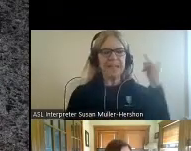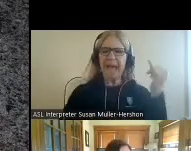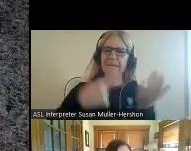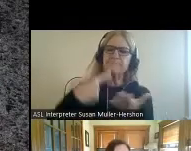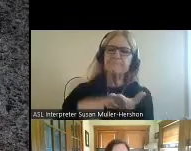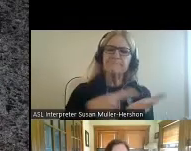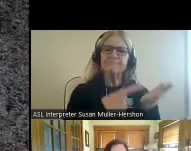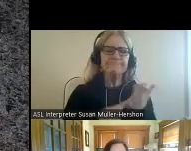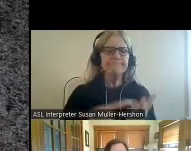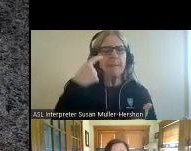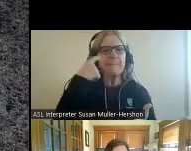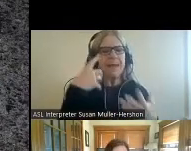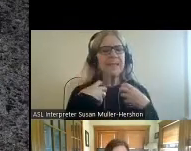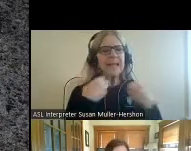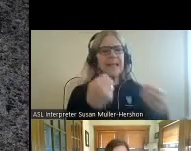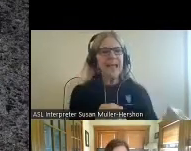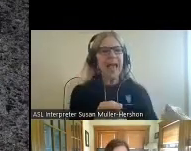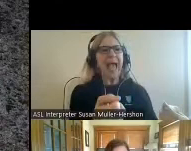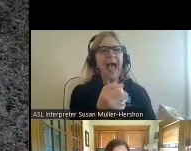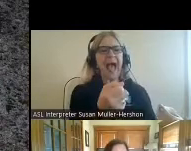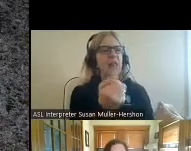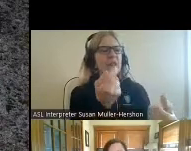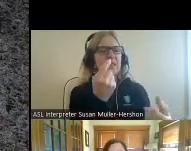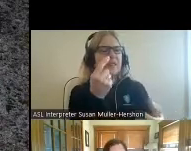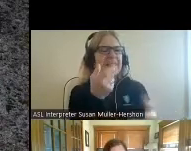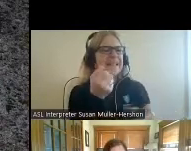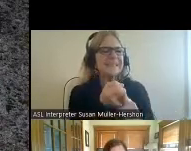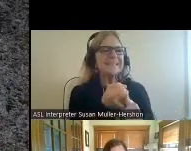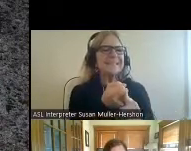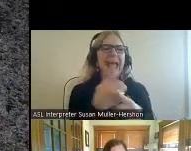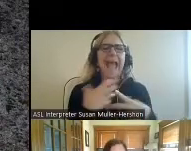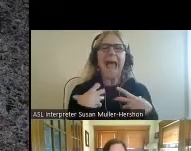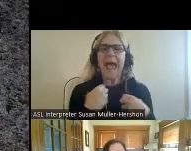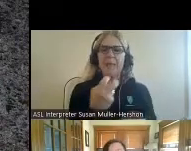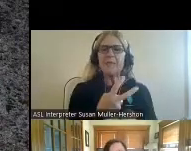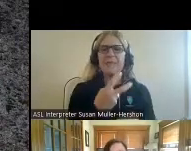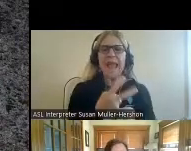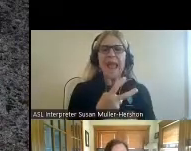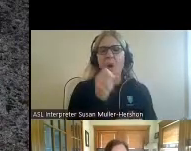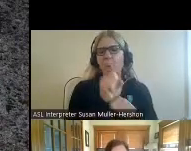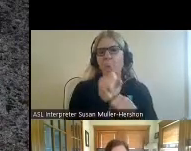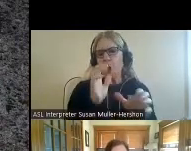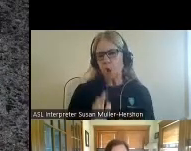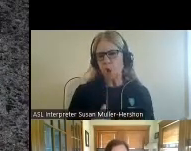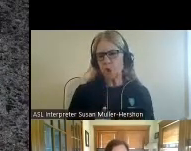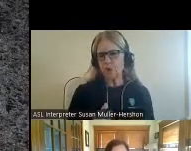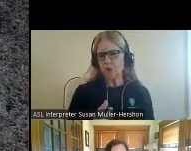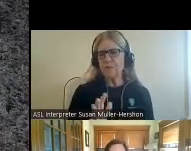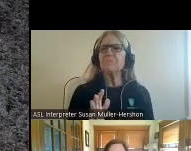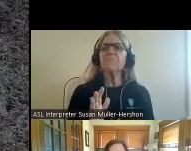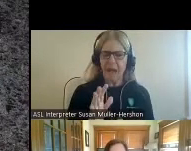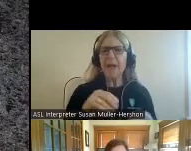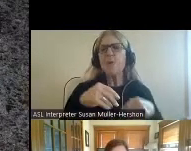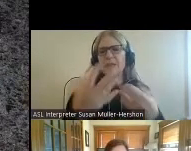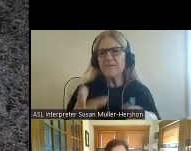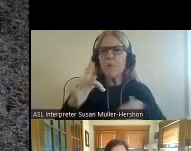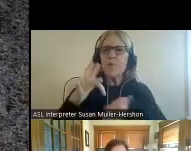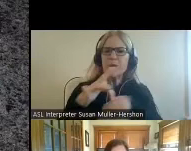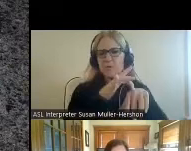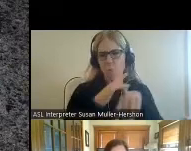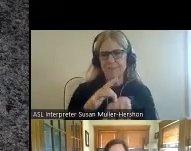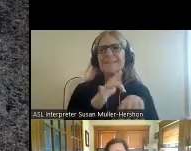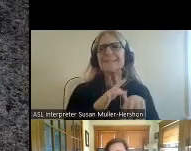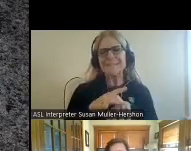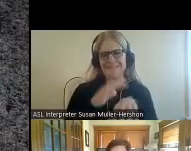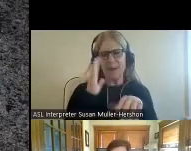about mental health among healthcare workers specifically, although some of the resources I'll highlight will be helpful, I think,